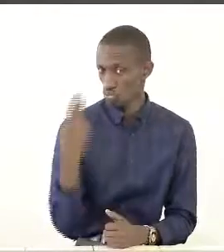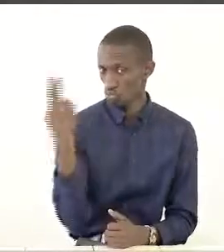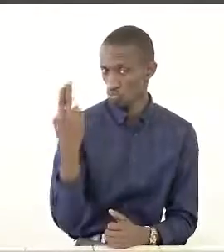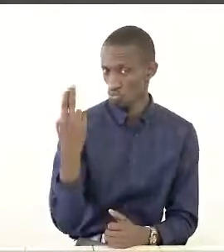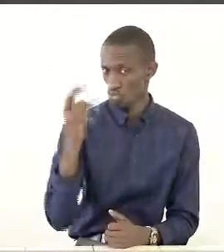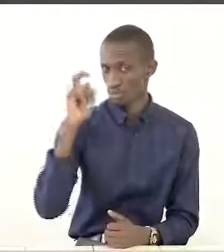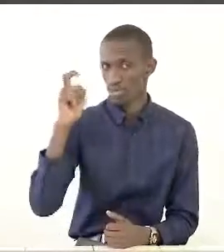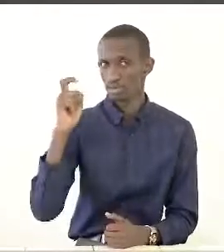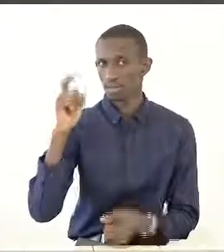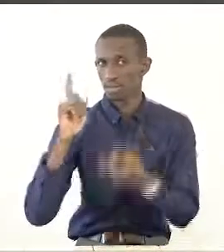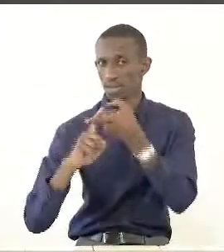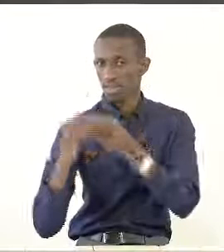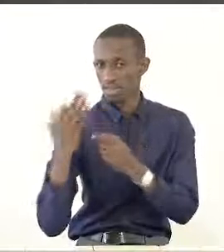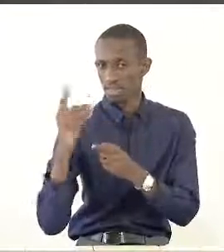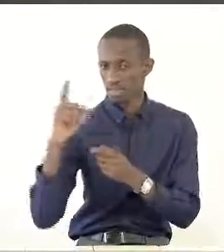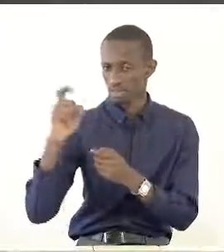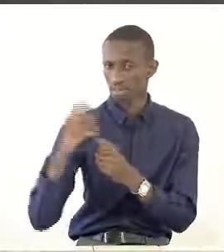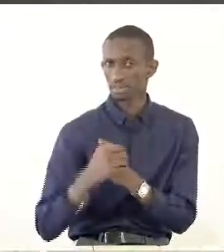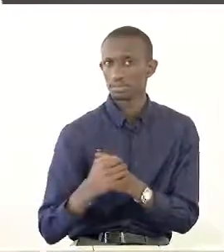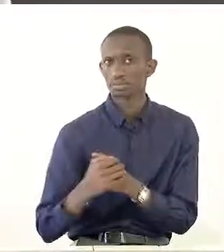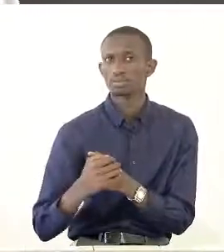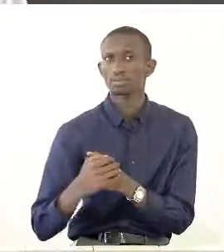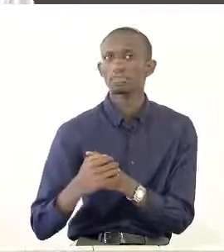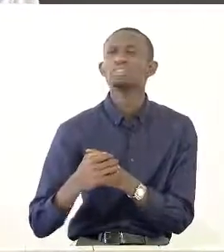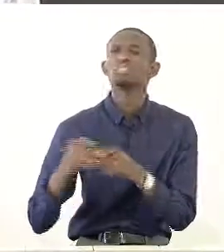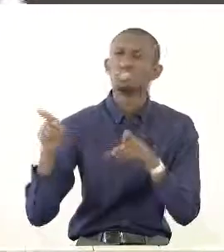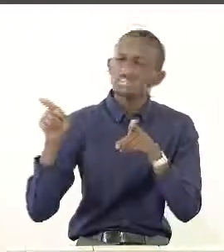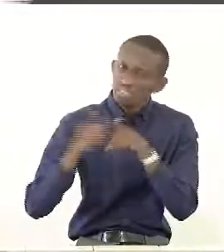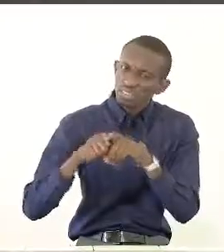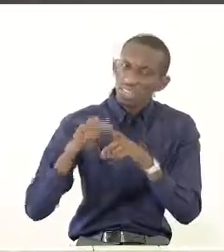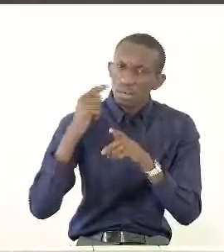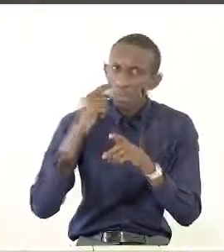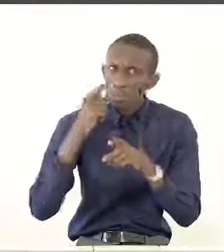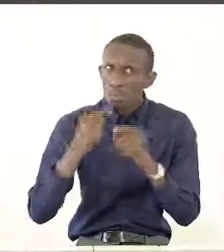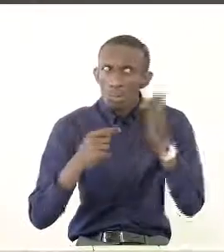2x plus 3 dx is this one.